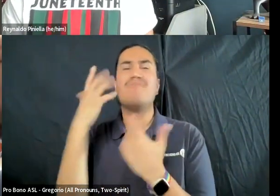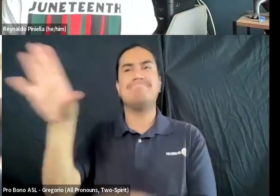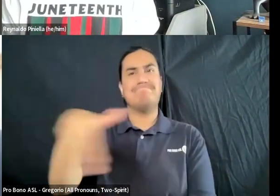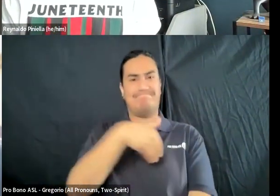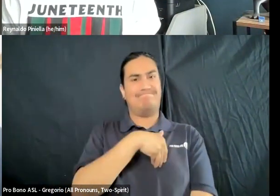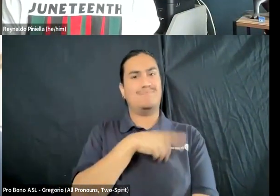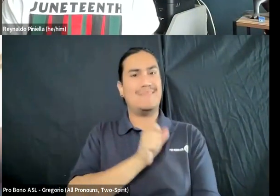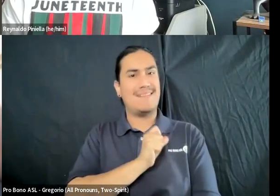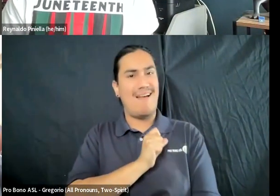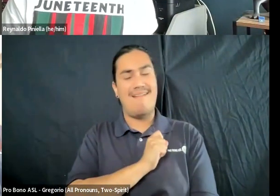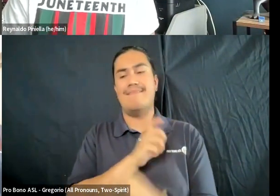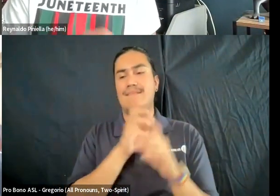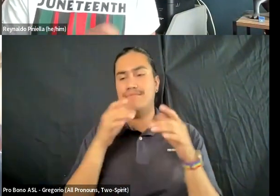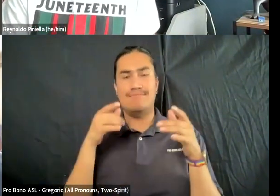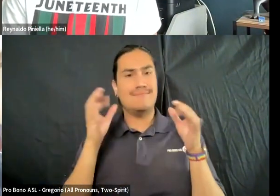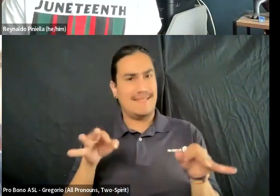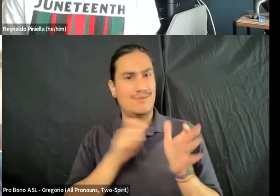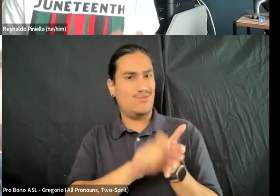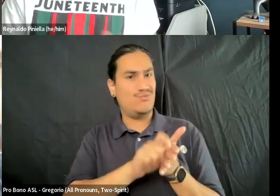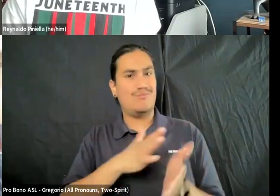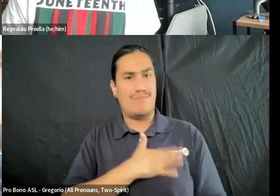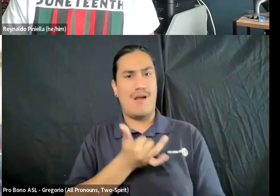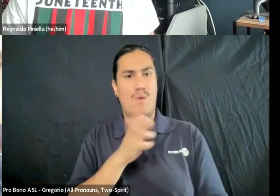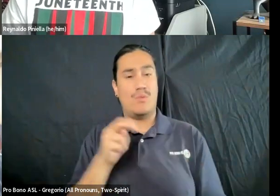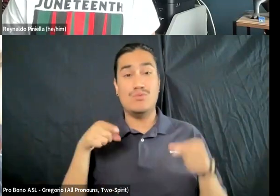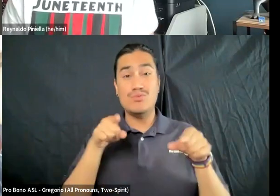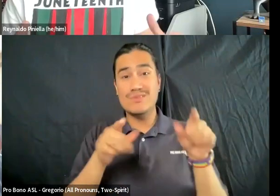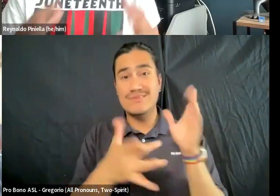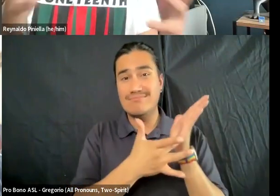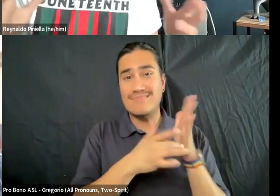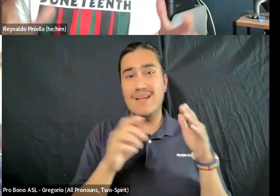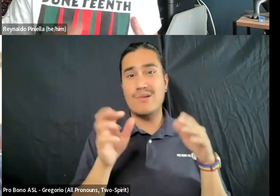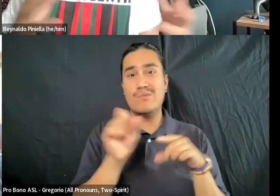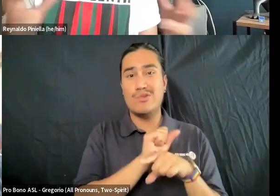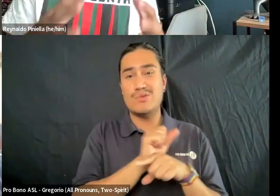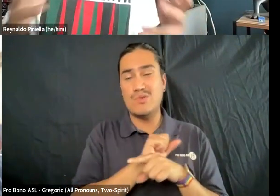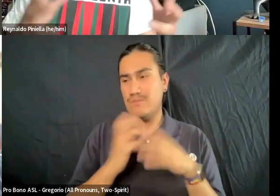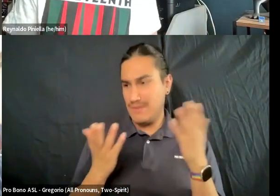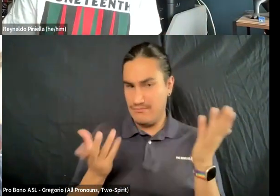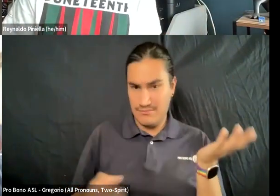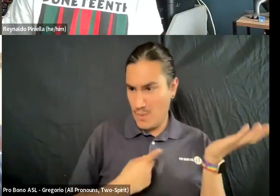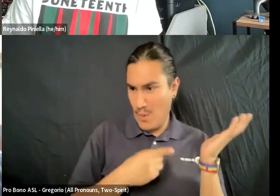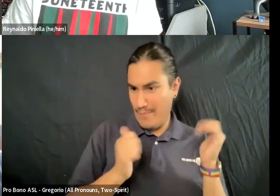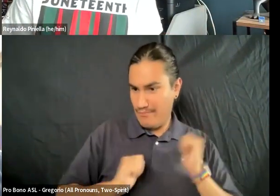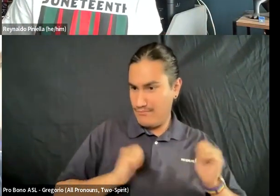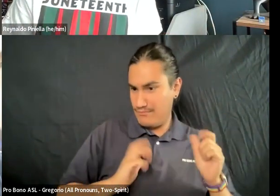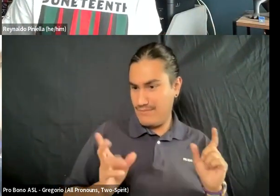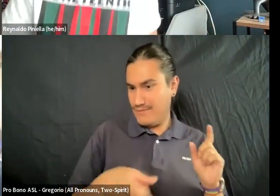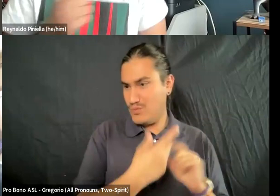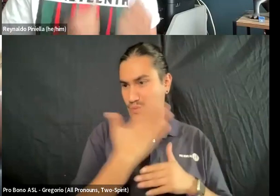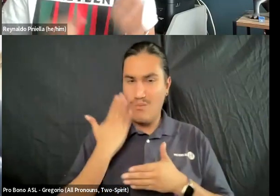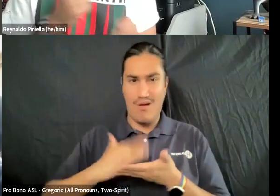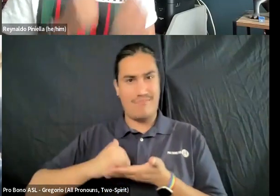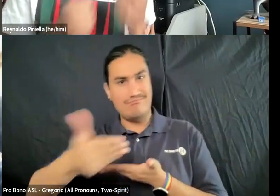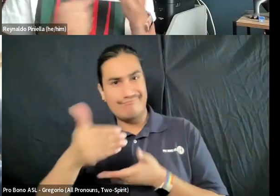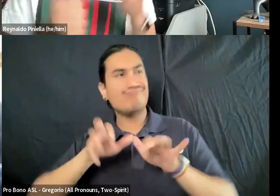I did. During tech rehearsal, I would sit there with my laptop and everyone's like, dude, you're playing Romeo. Like, why are you like in front of your laptop?